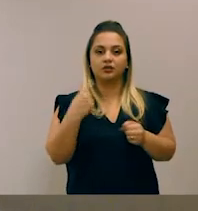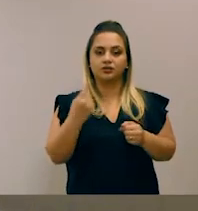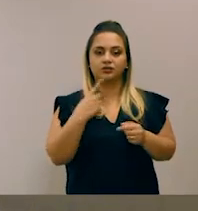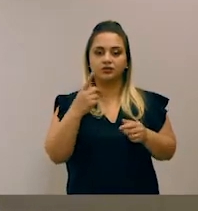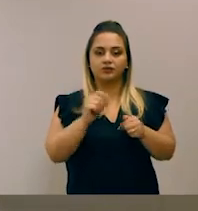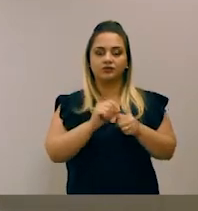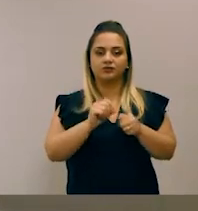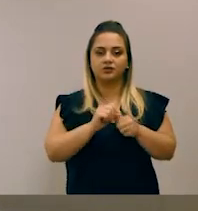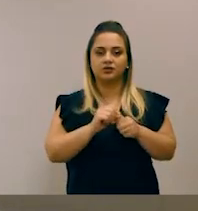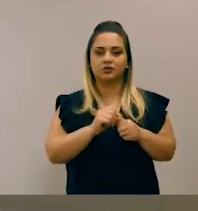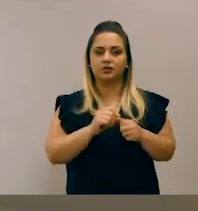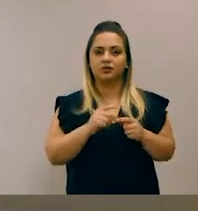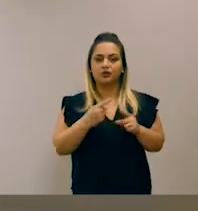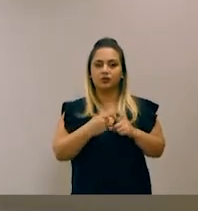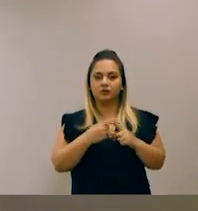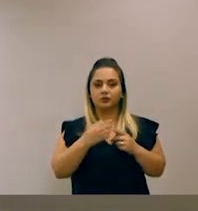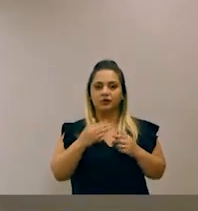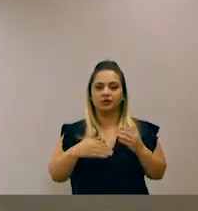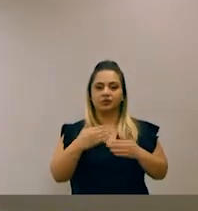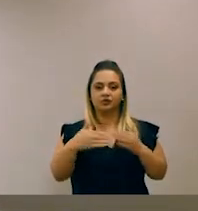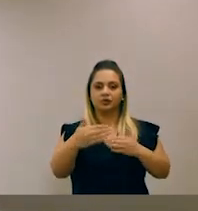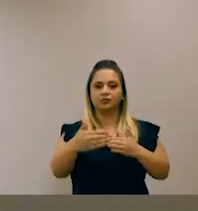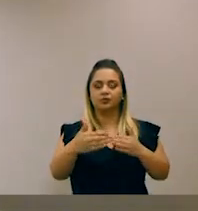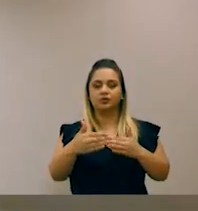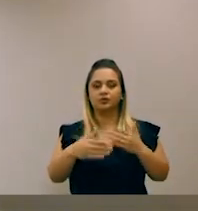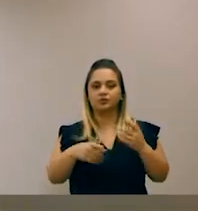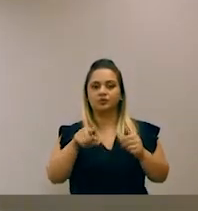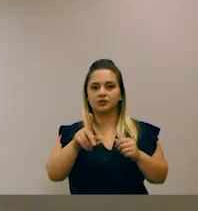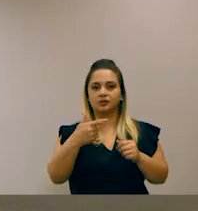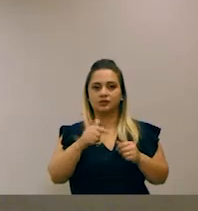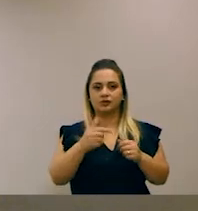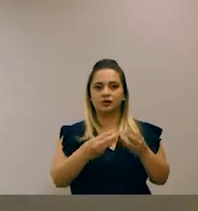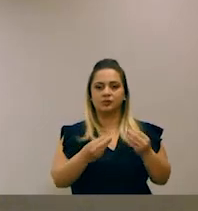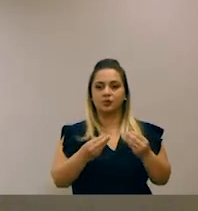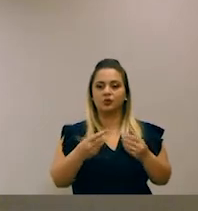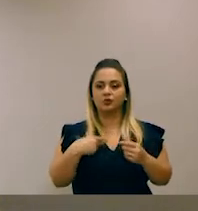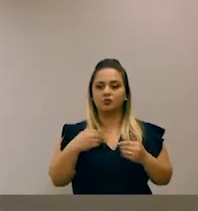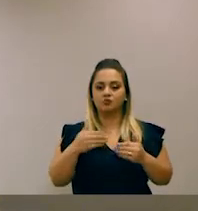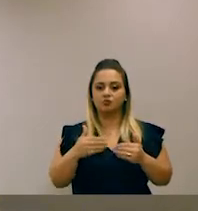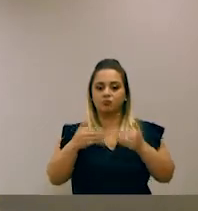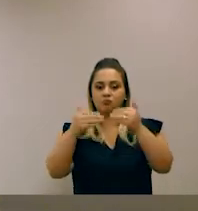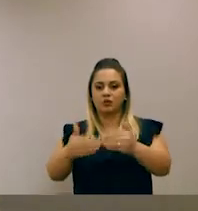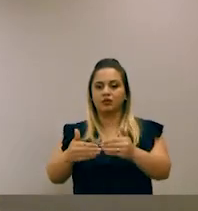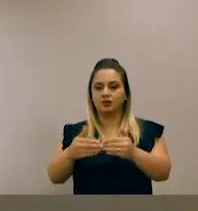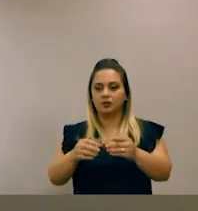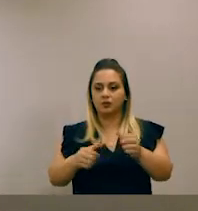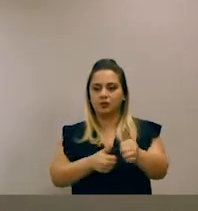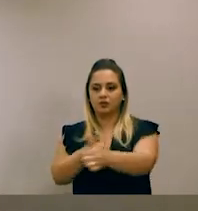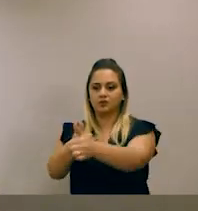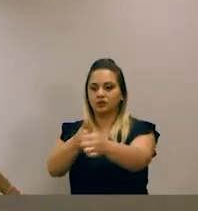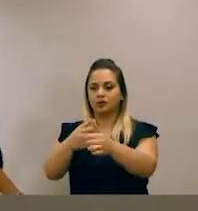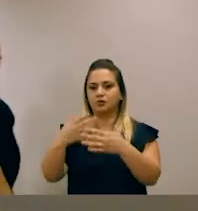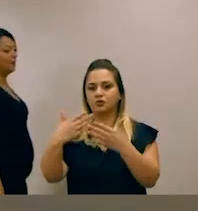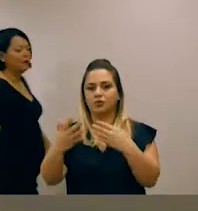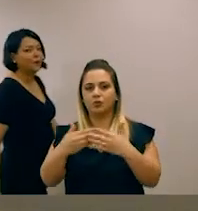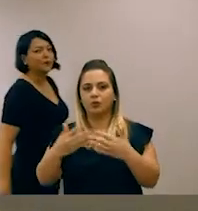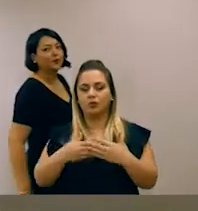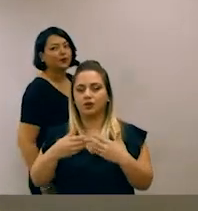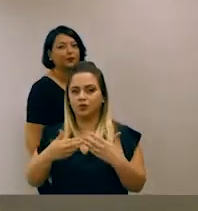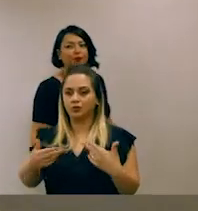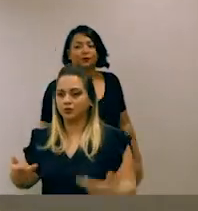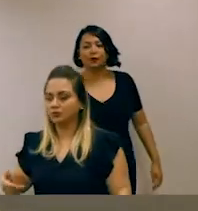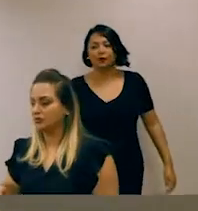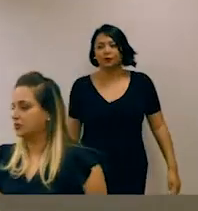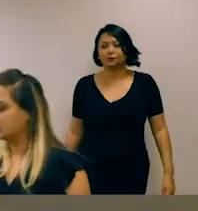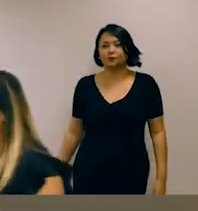talking about a nexus that comes straight from the taxpayer, you don't have a standard to follow.